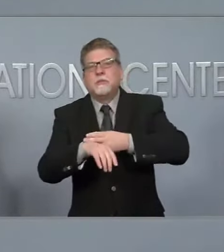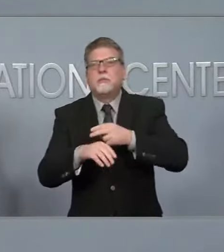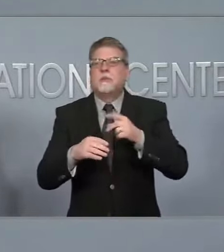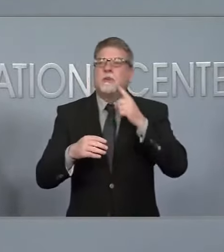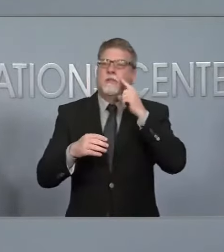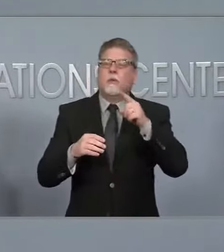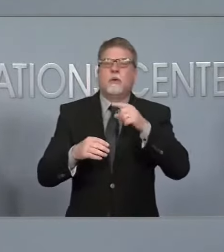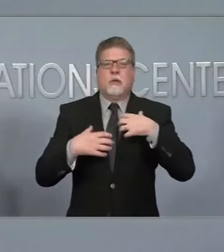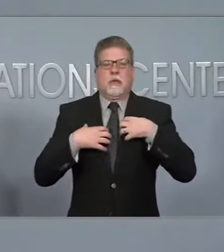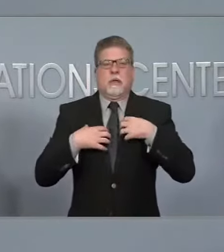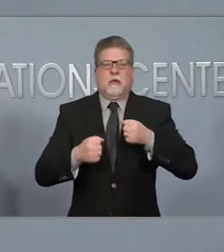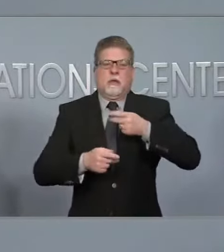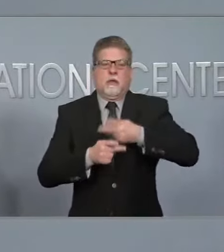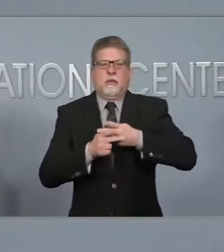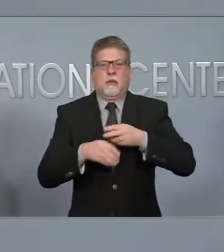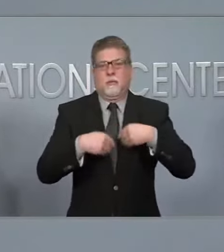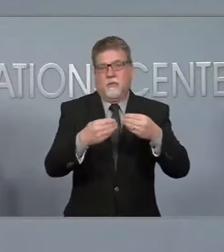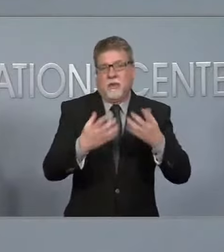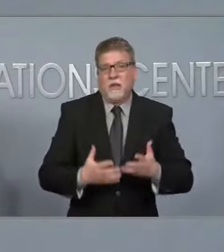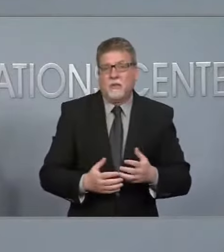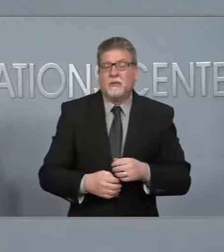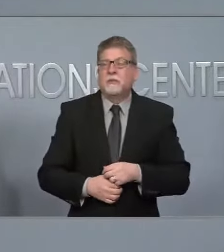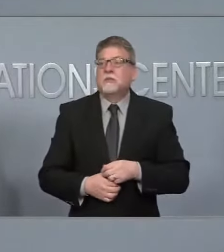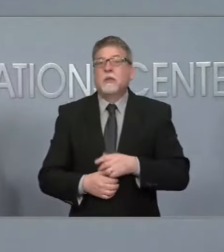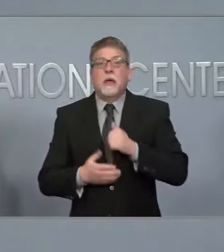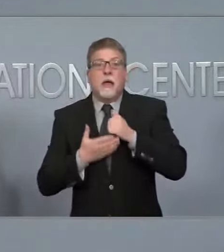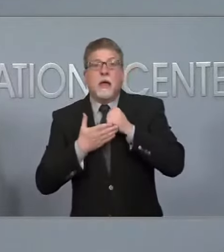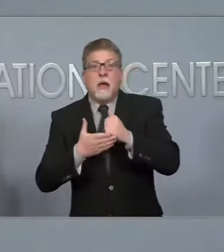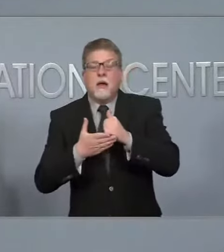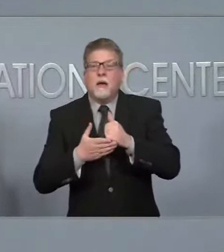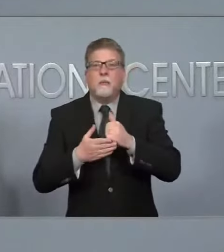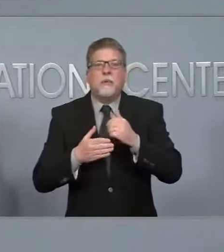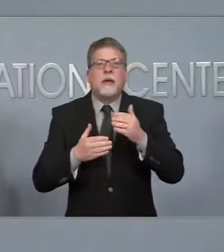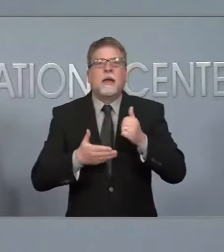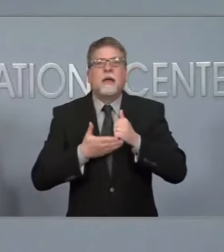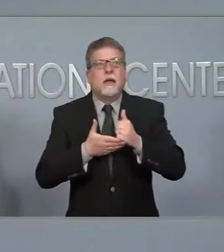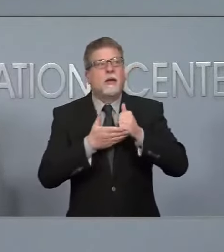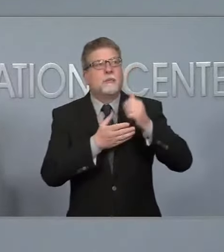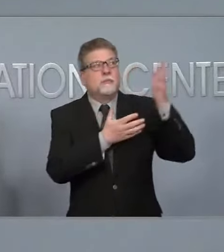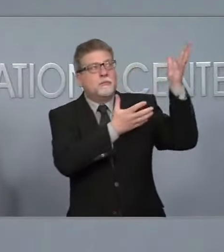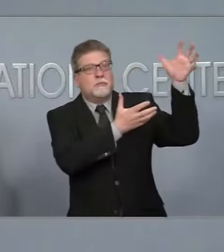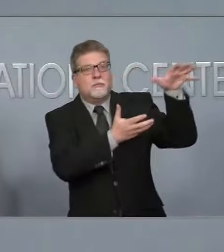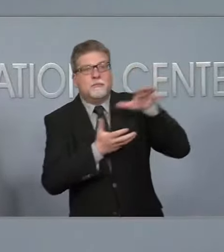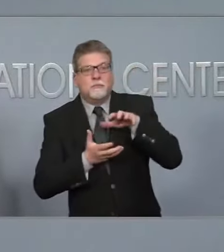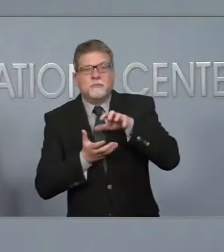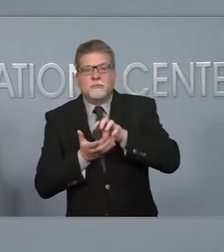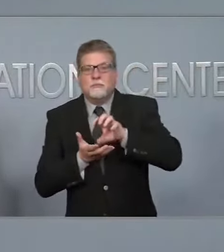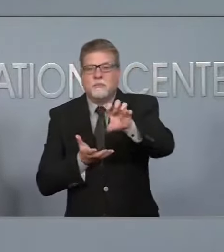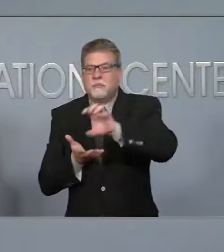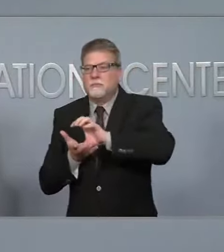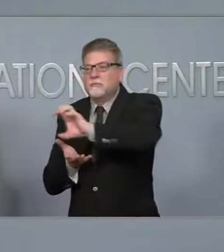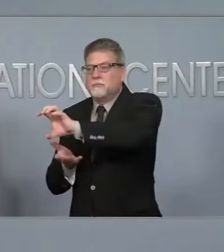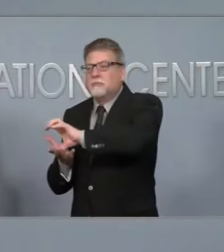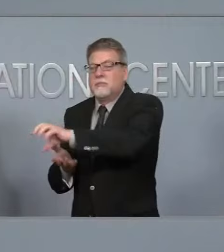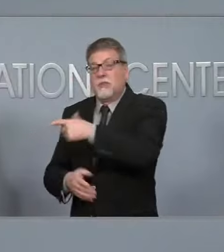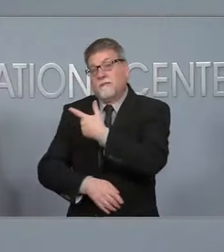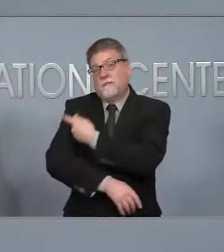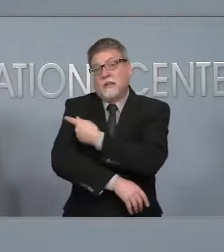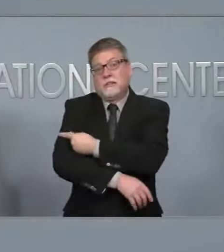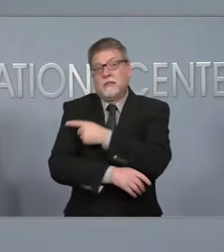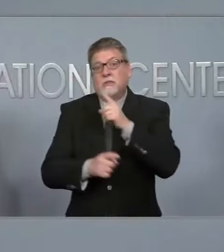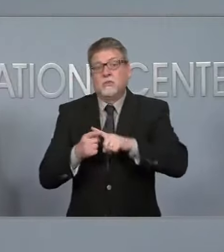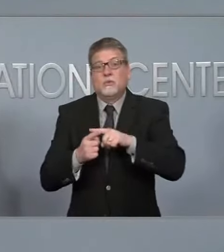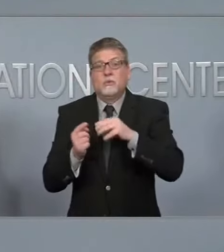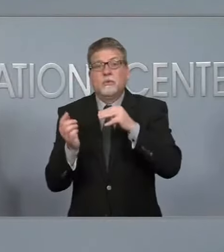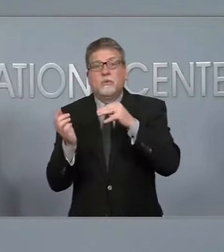also helping us get vaccines to people in a faster, more effective way. We